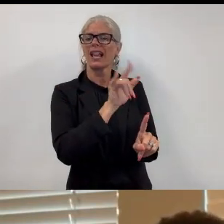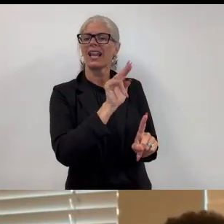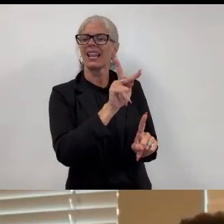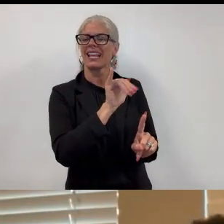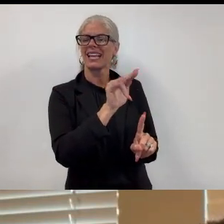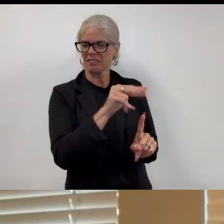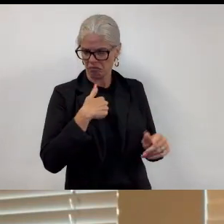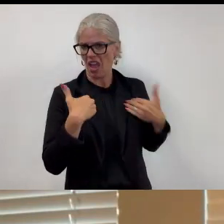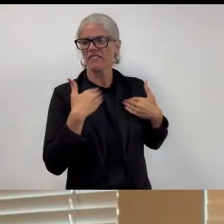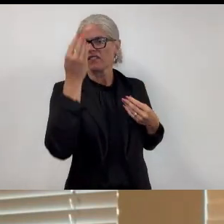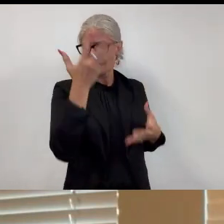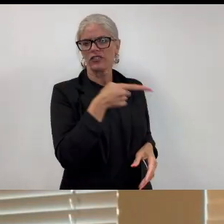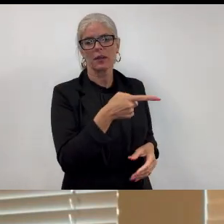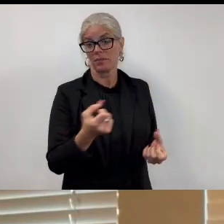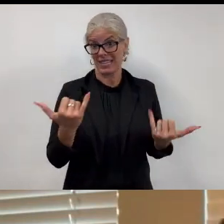Instagram,